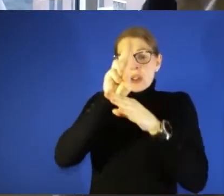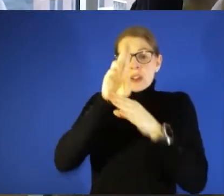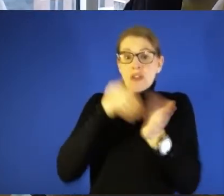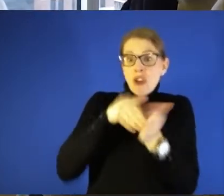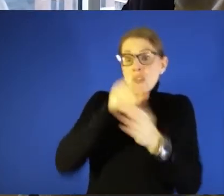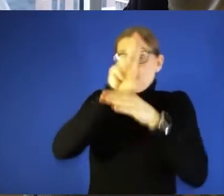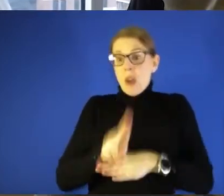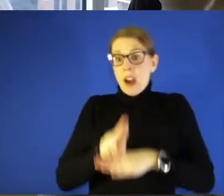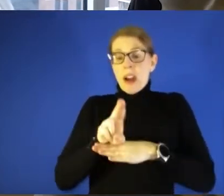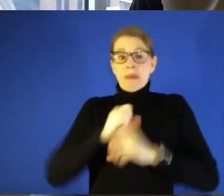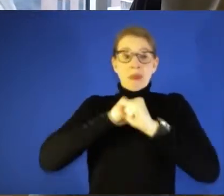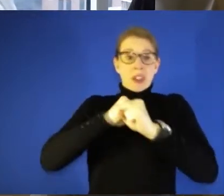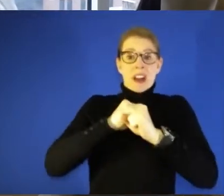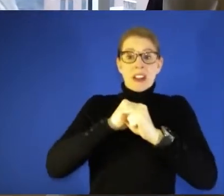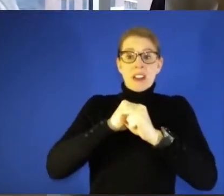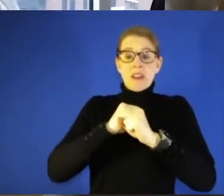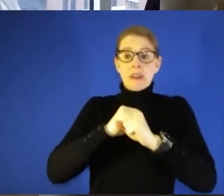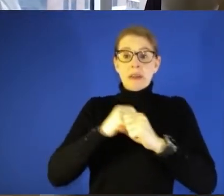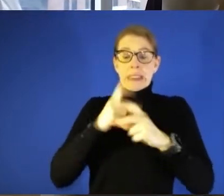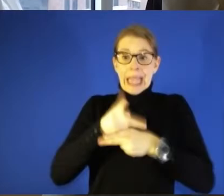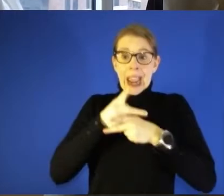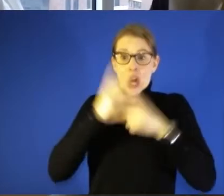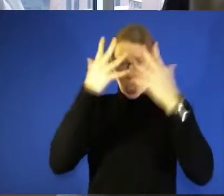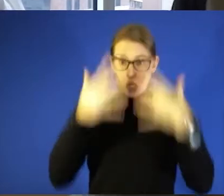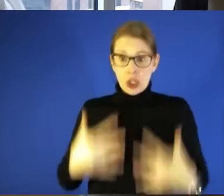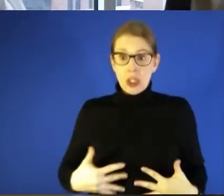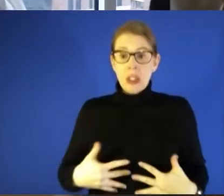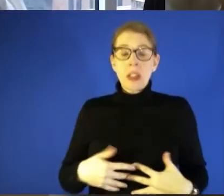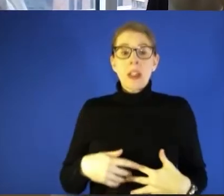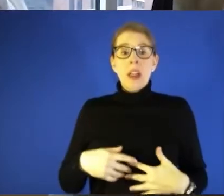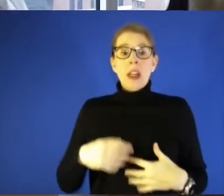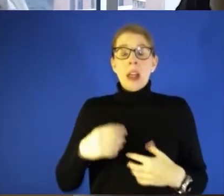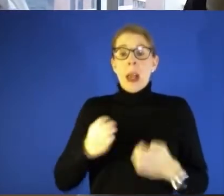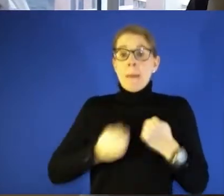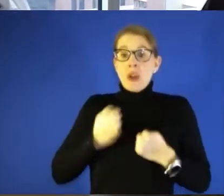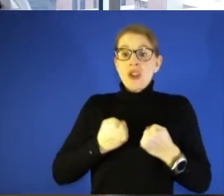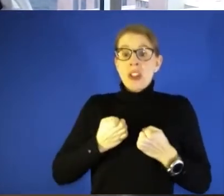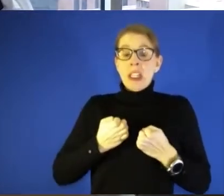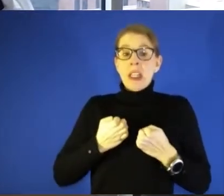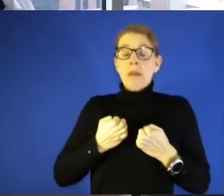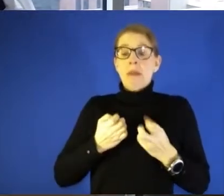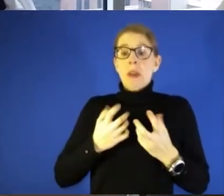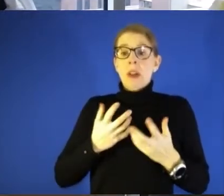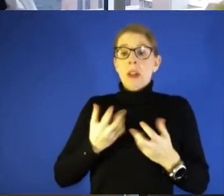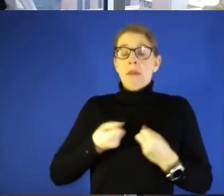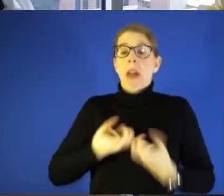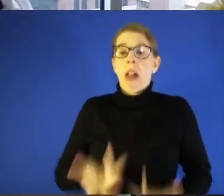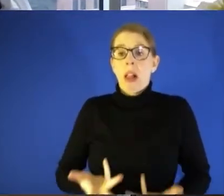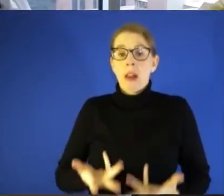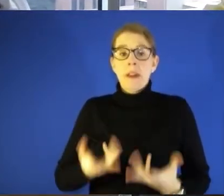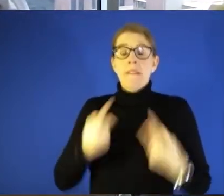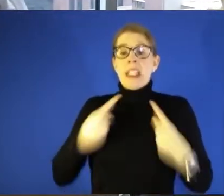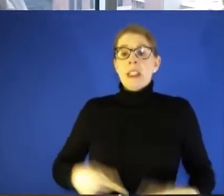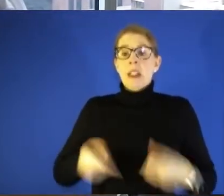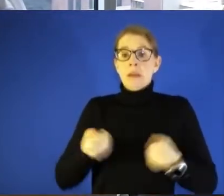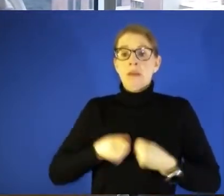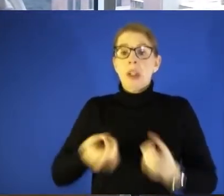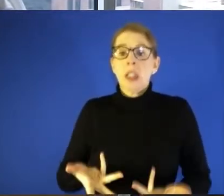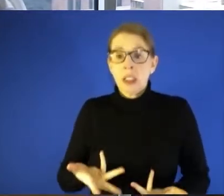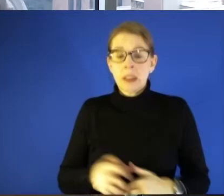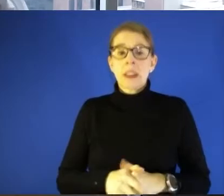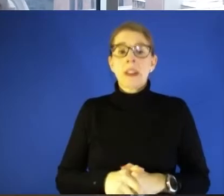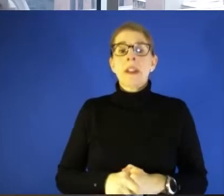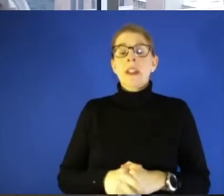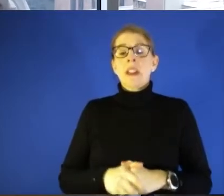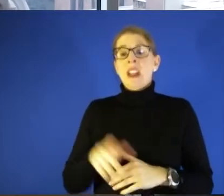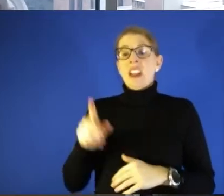it's emotionally draining, it's physically draining, and those teams have been doing this now for almost 2 years